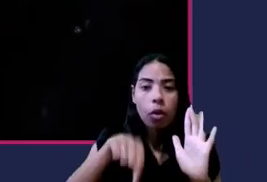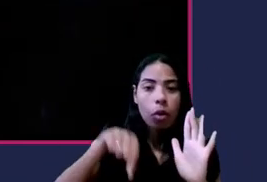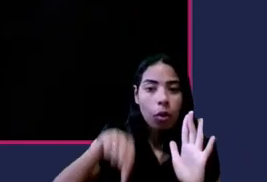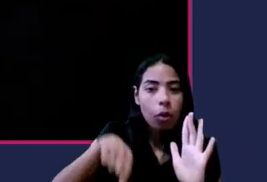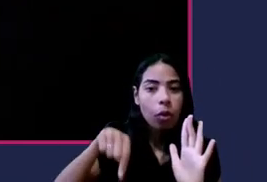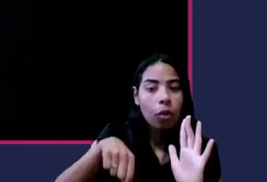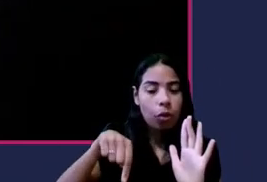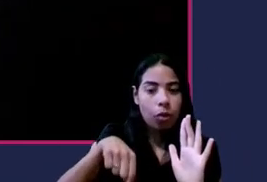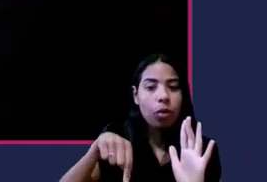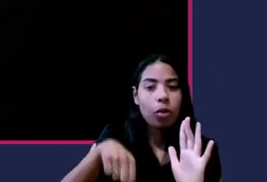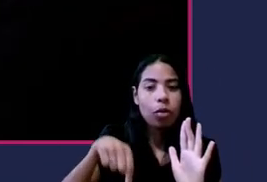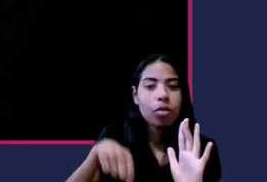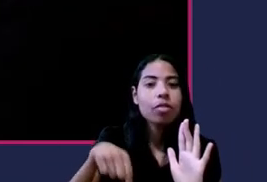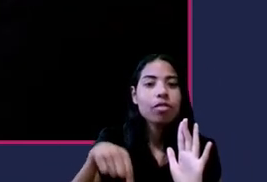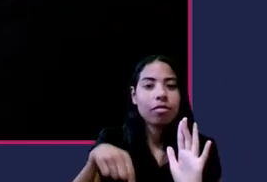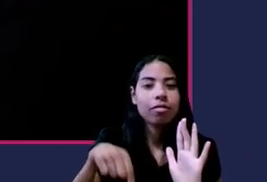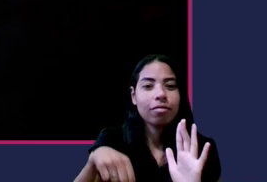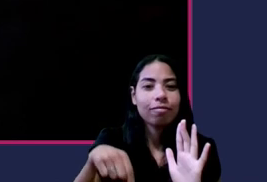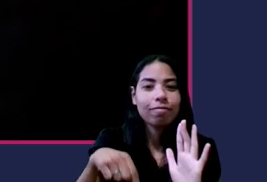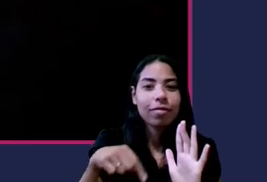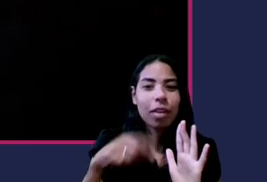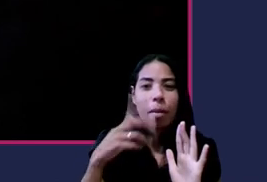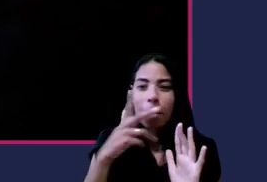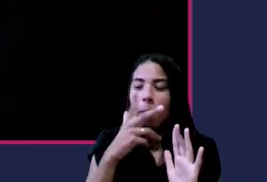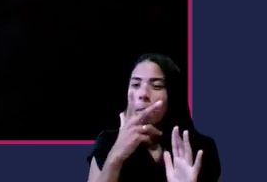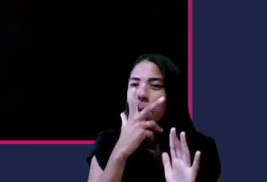artificial intelligence,